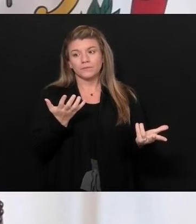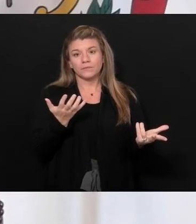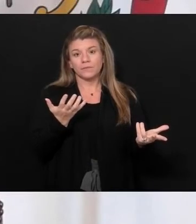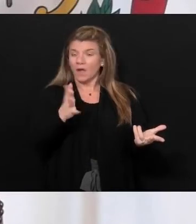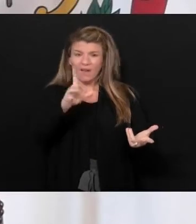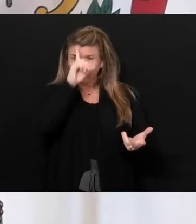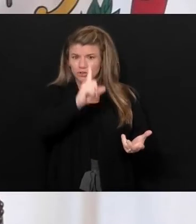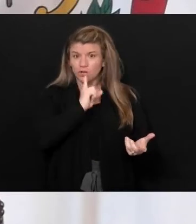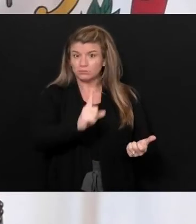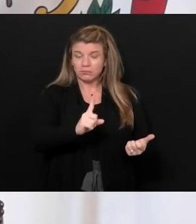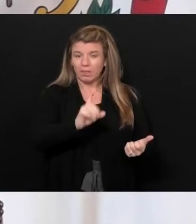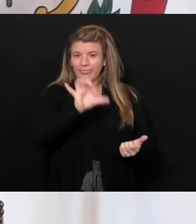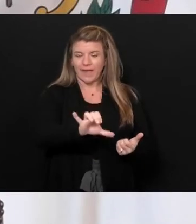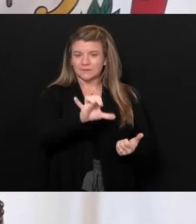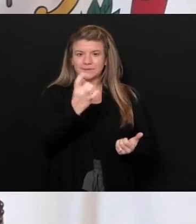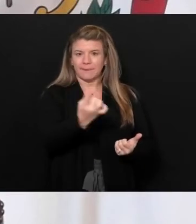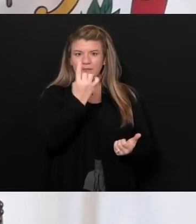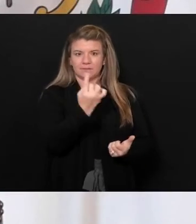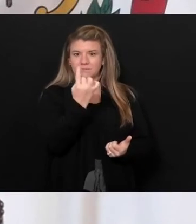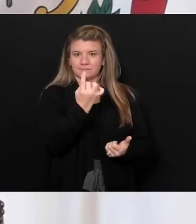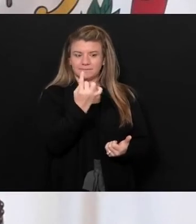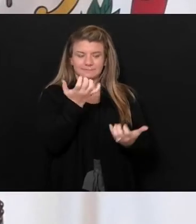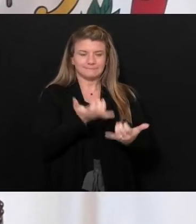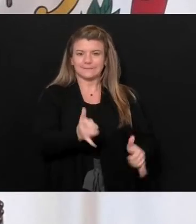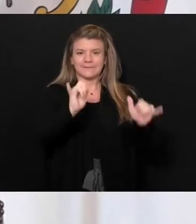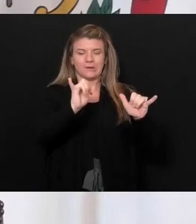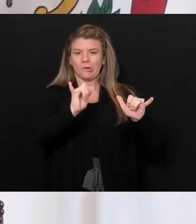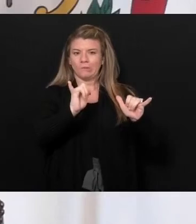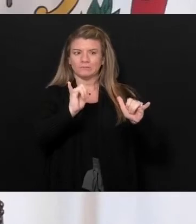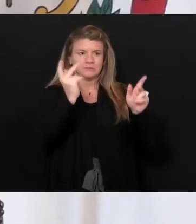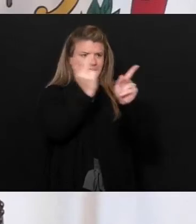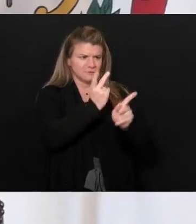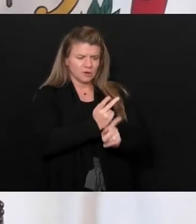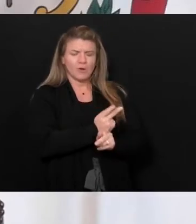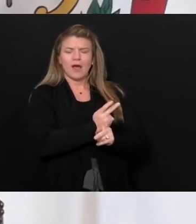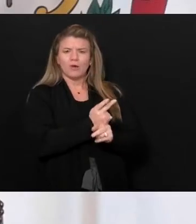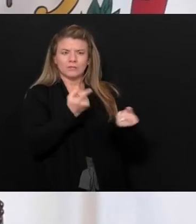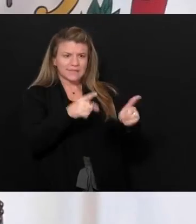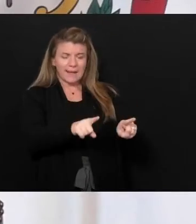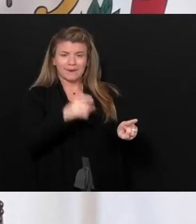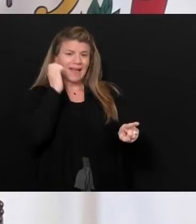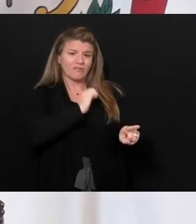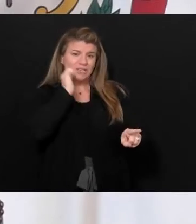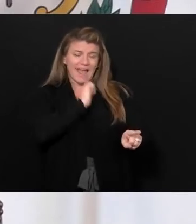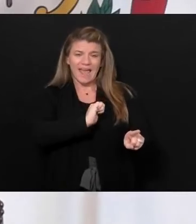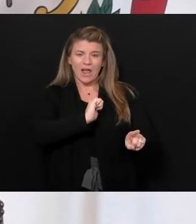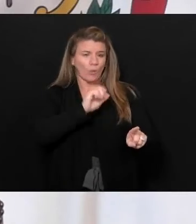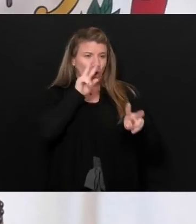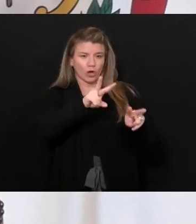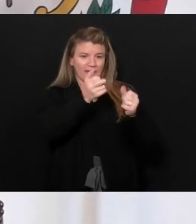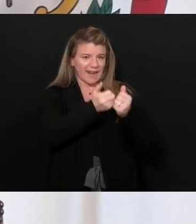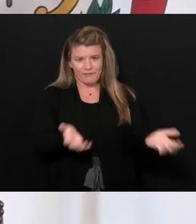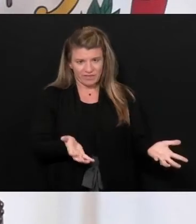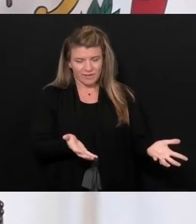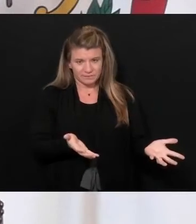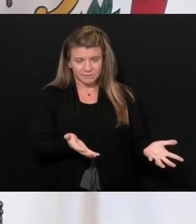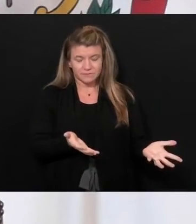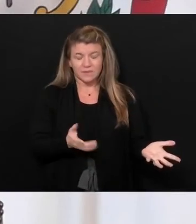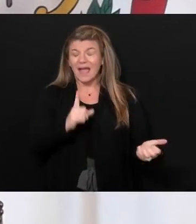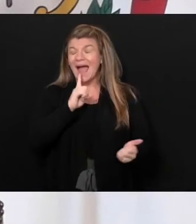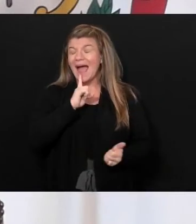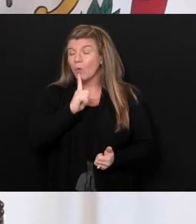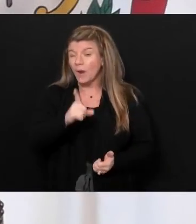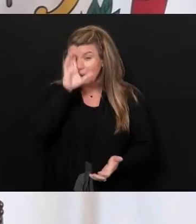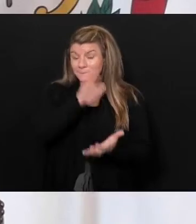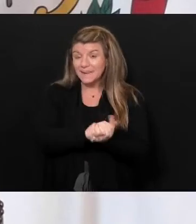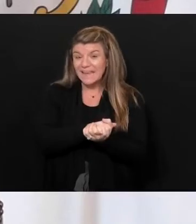absolutely, Kelsey, that's something that's still on the table. It's on the table every day. I really